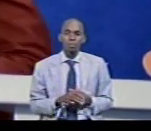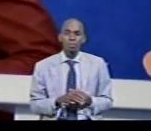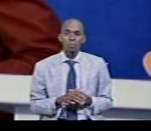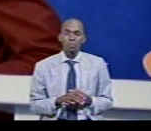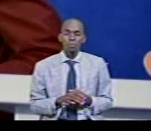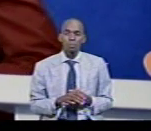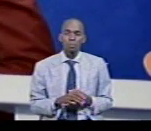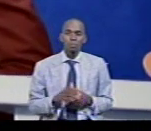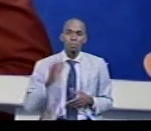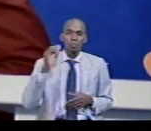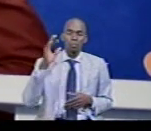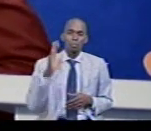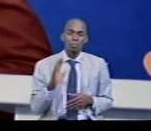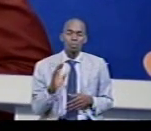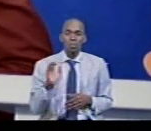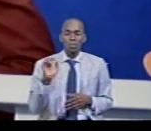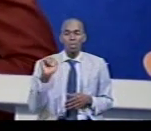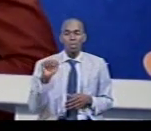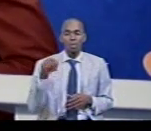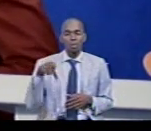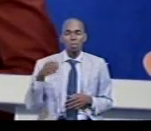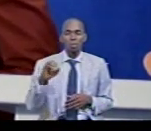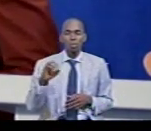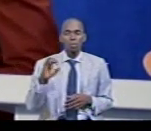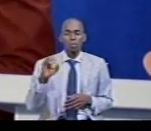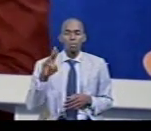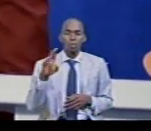Pastor Apofori,